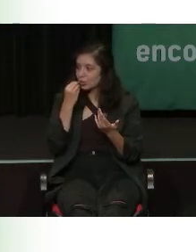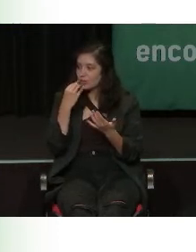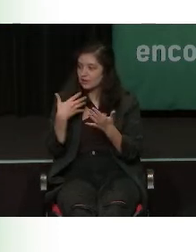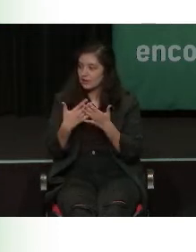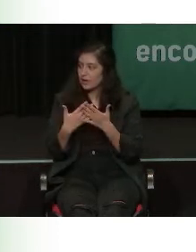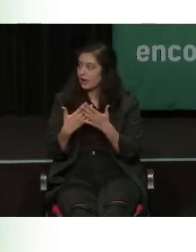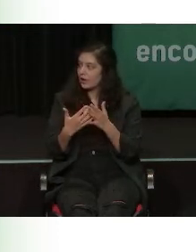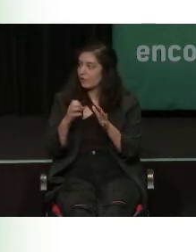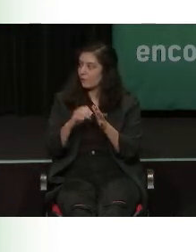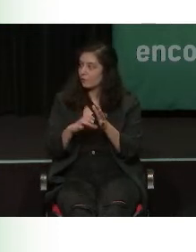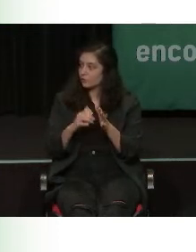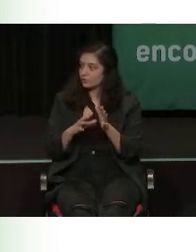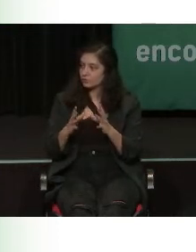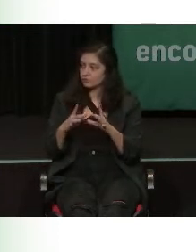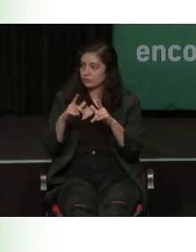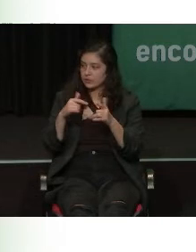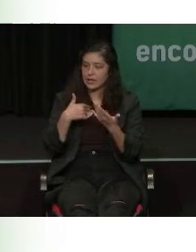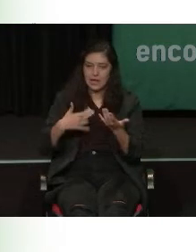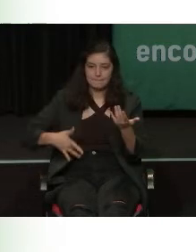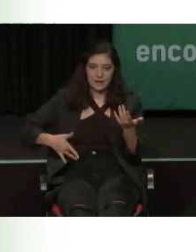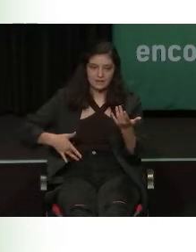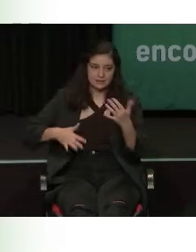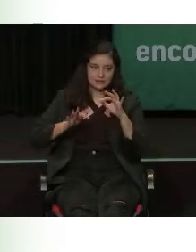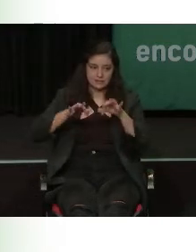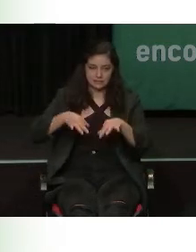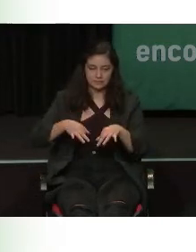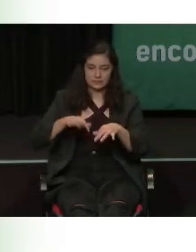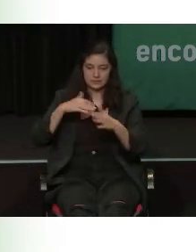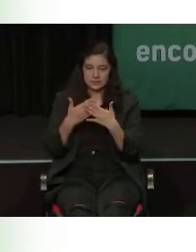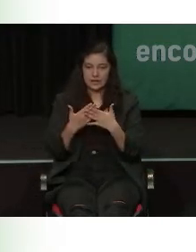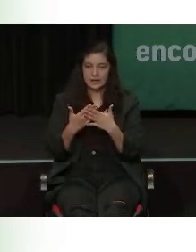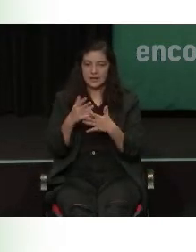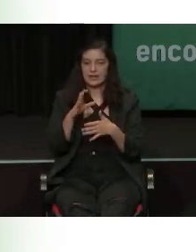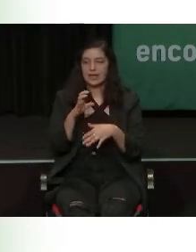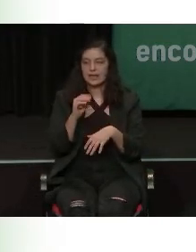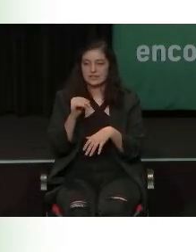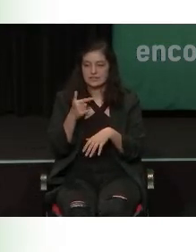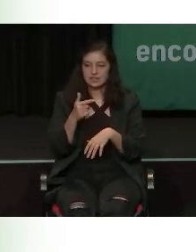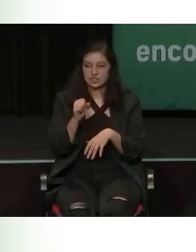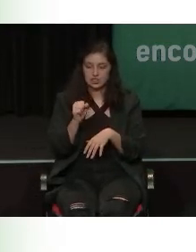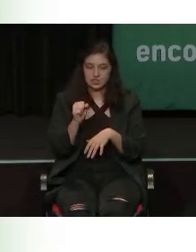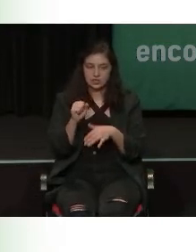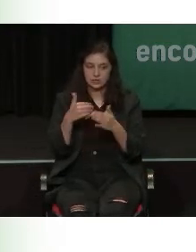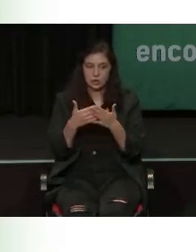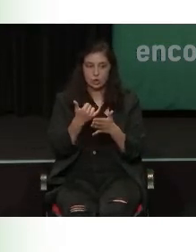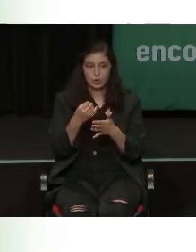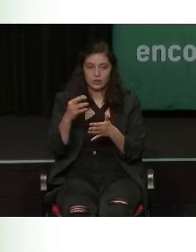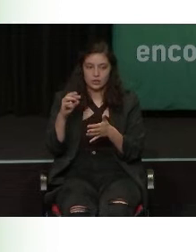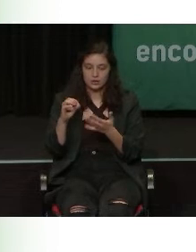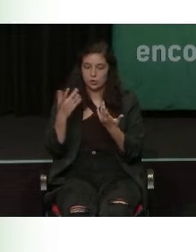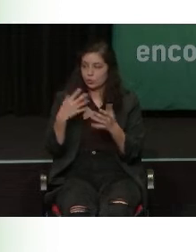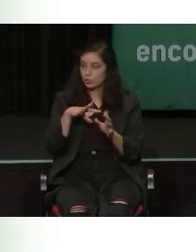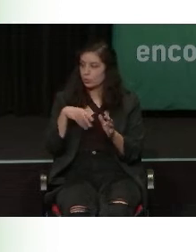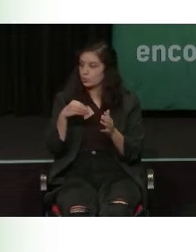fundraising for eliminating hepatitis worldwide to go with the SDGs in making 2030 a world free